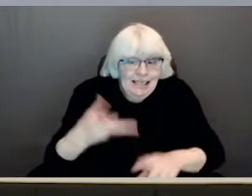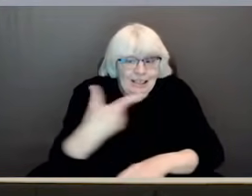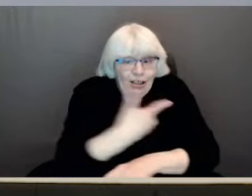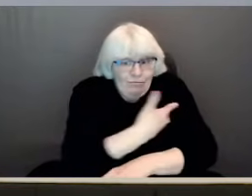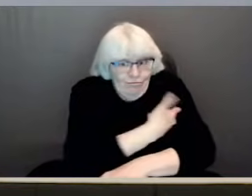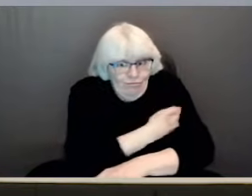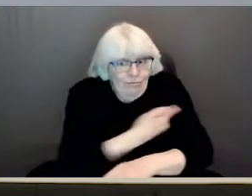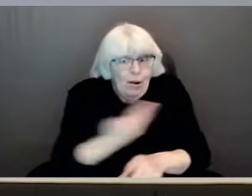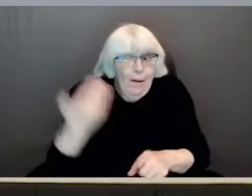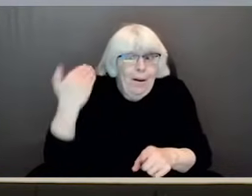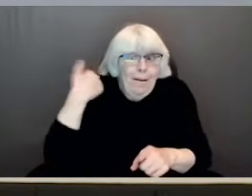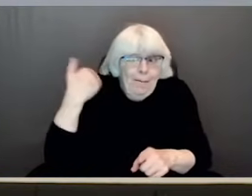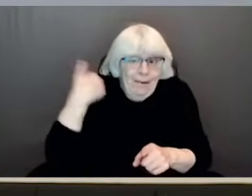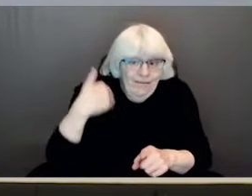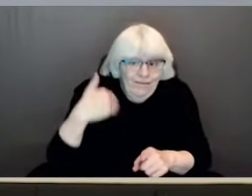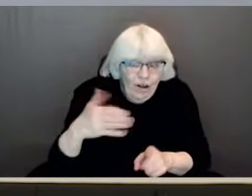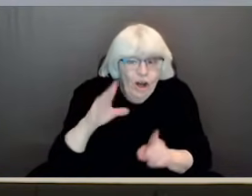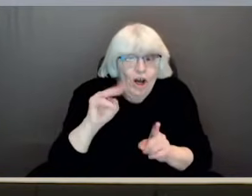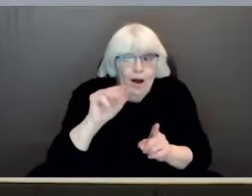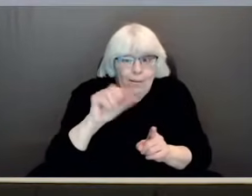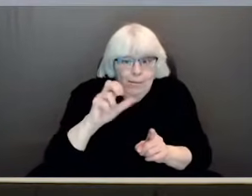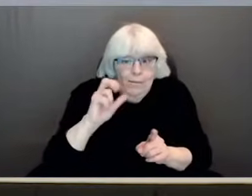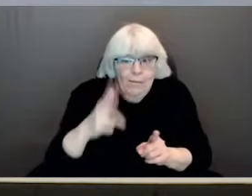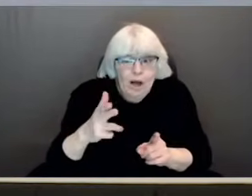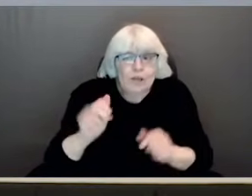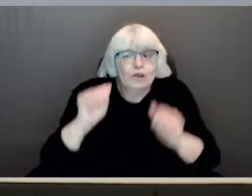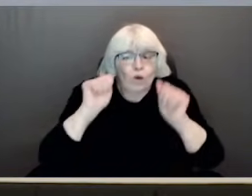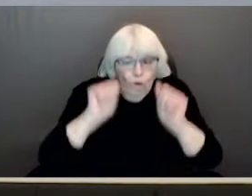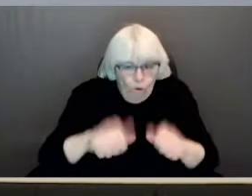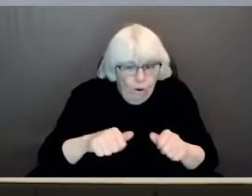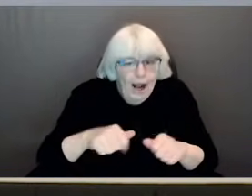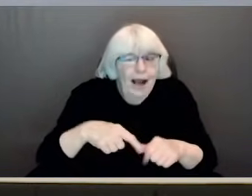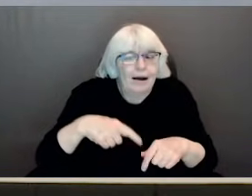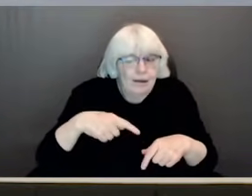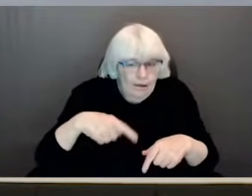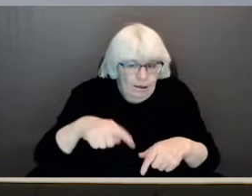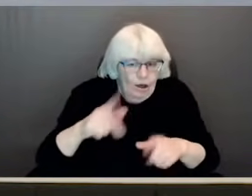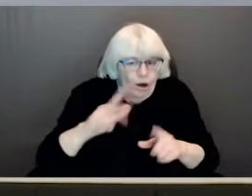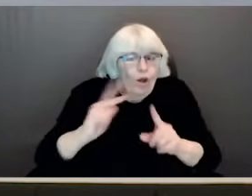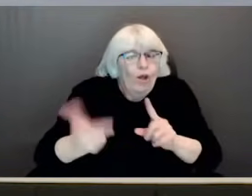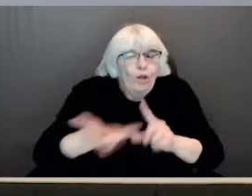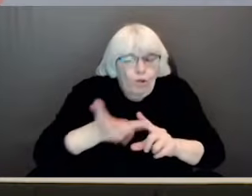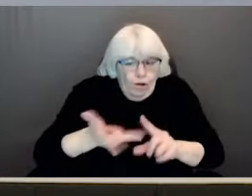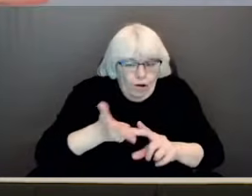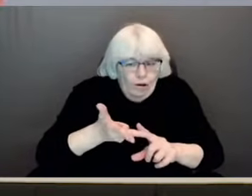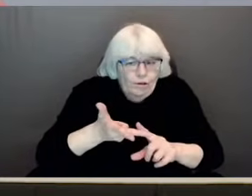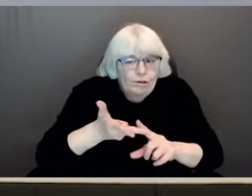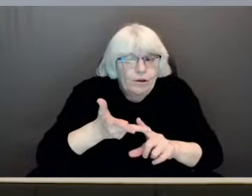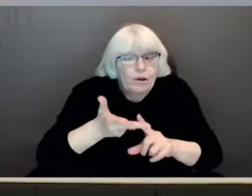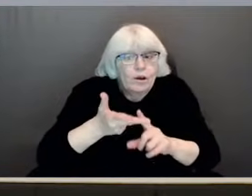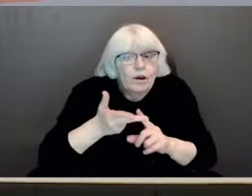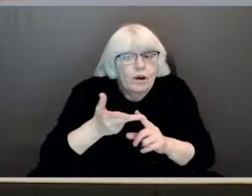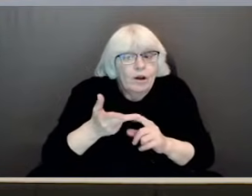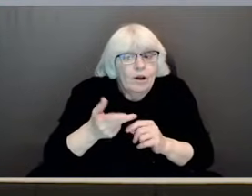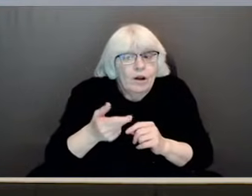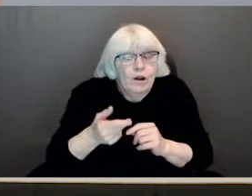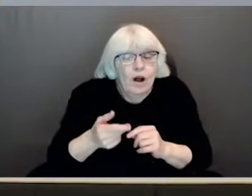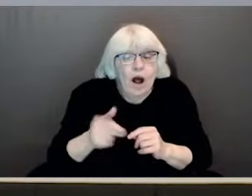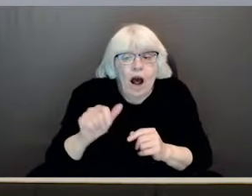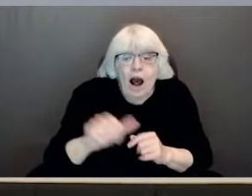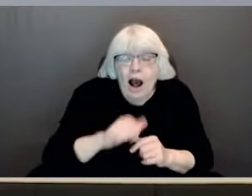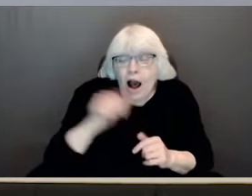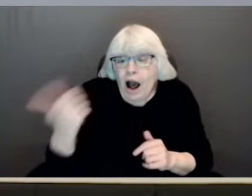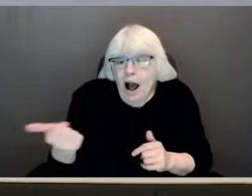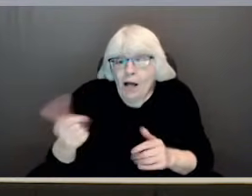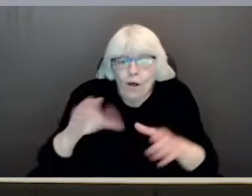other group is healthcare workers who, again, it's been a minimum of 6 months since they had